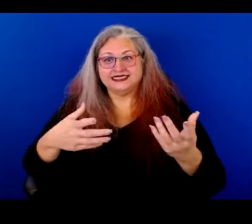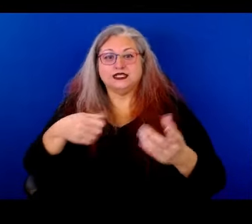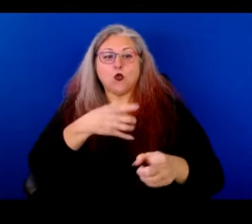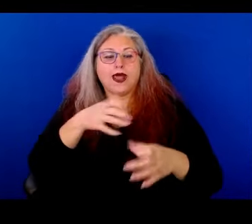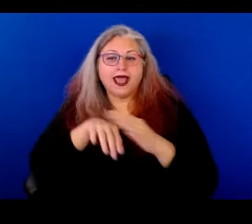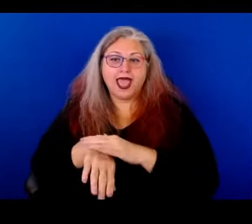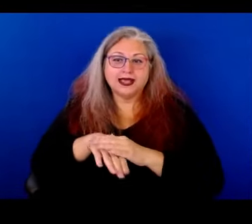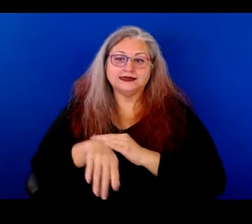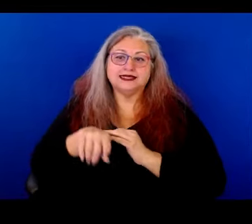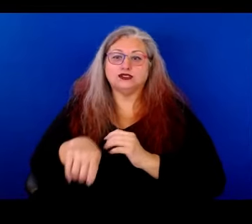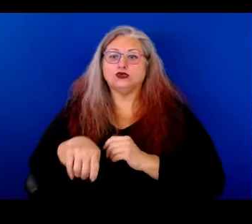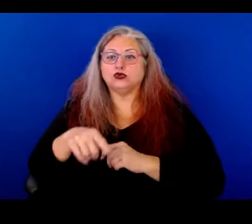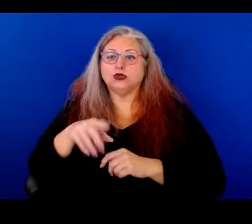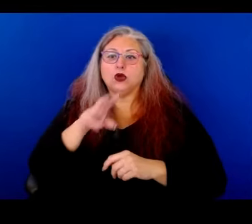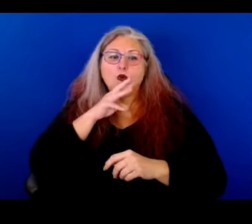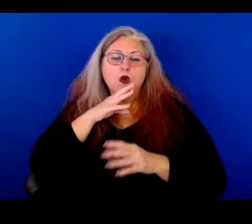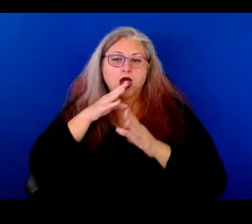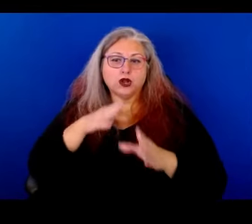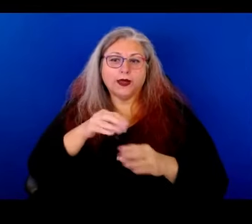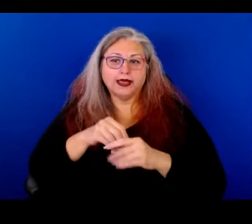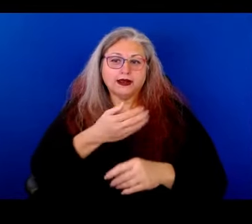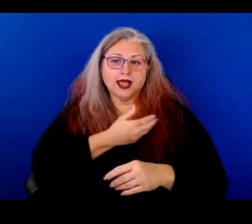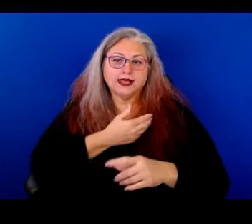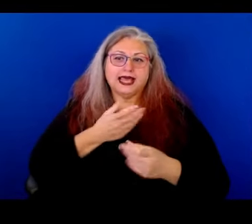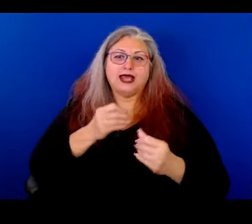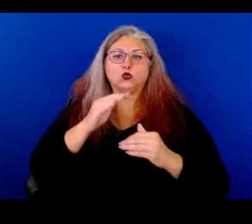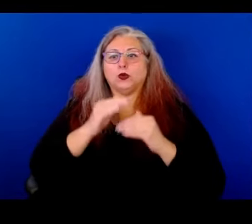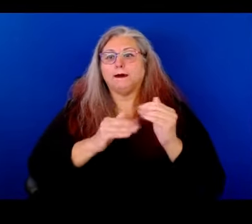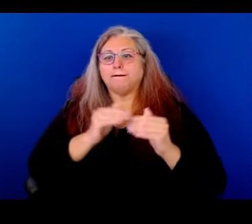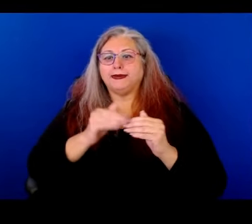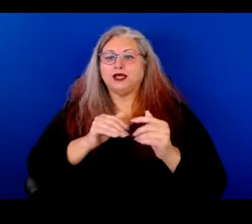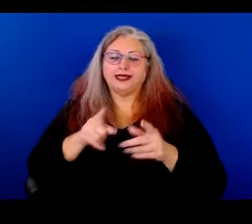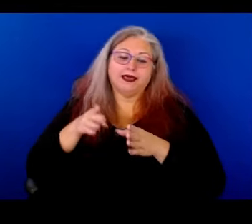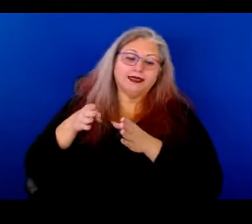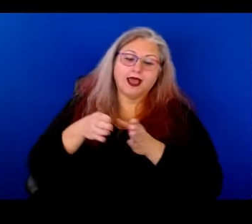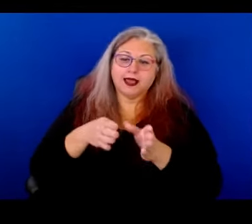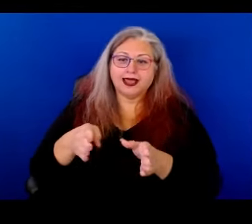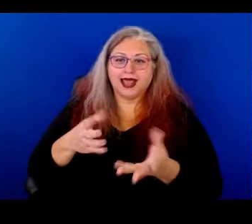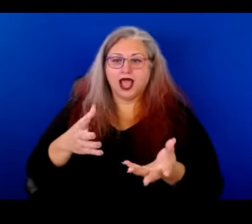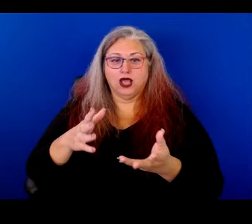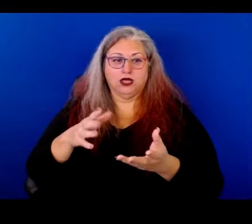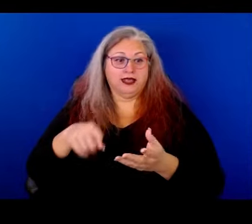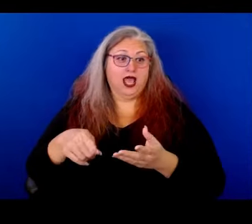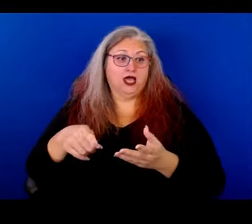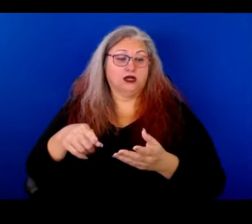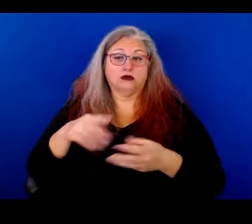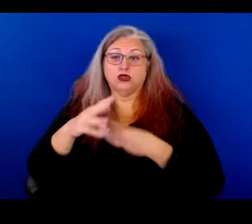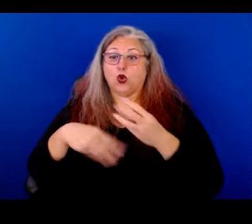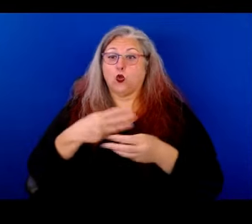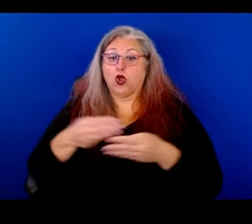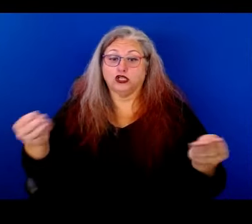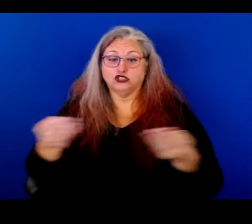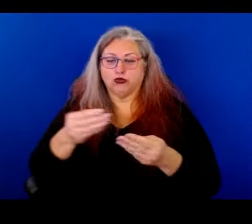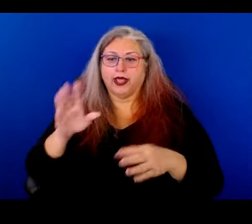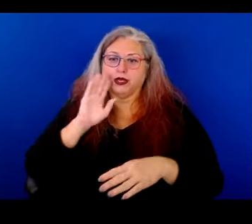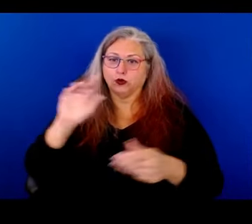having access to Gaza's waterway and kind of building a little canal, it will transform world trade.